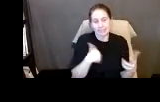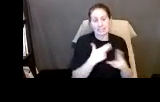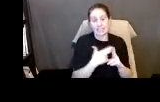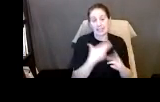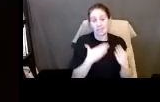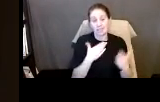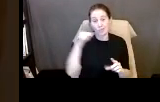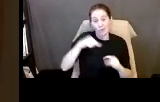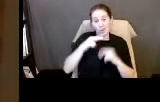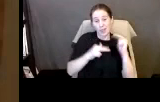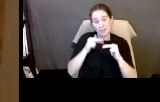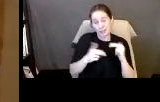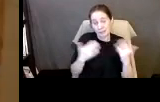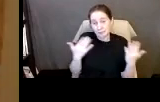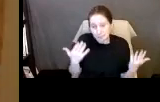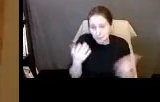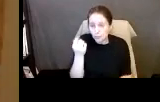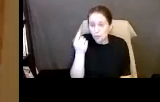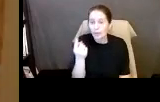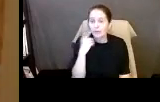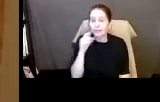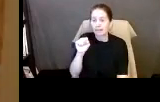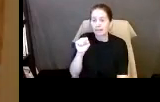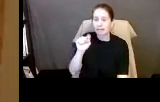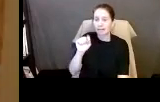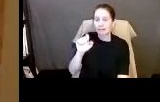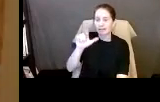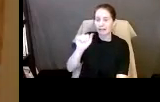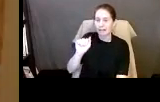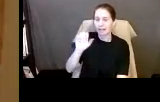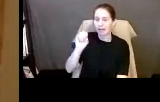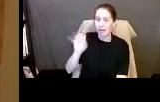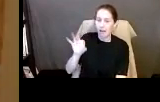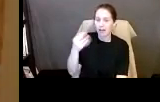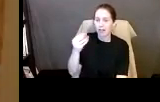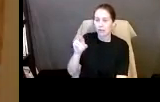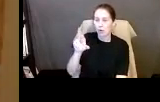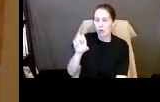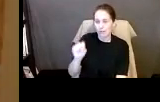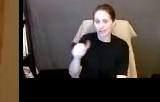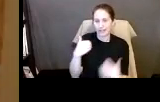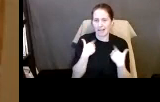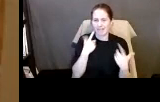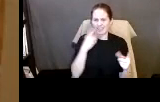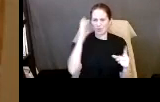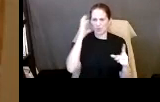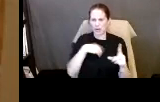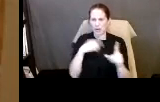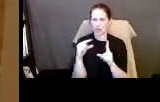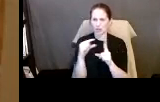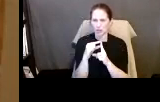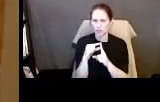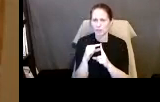be for the building. So in the Stele of Horus, that's inscription 143, we have this very weird term